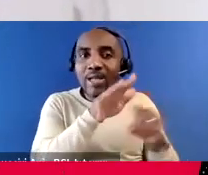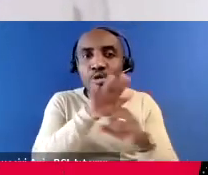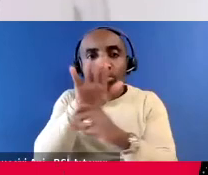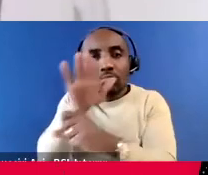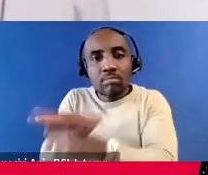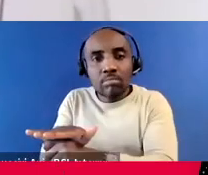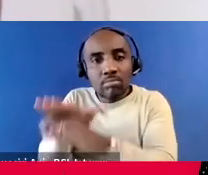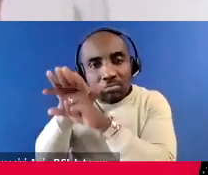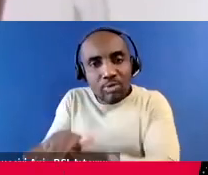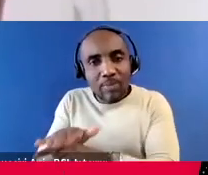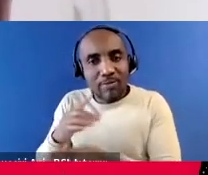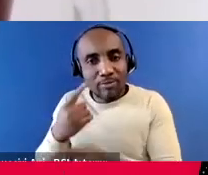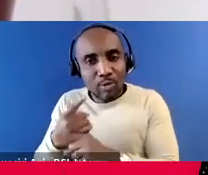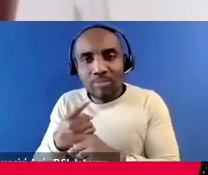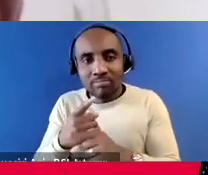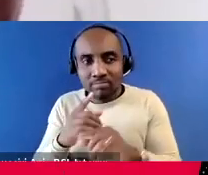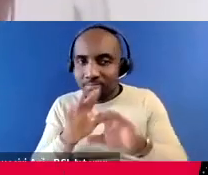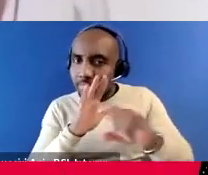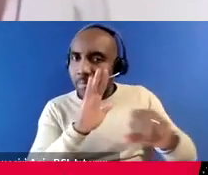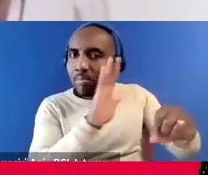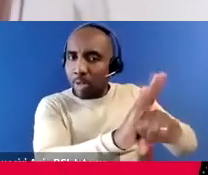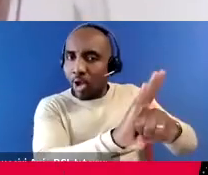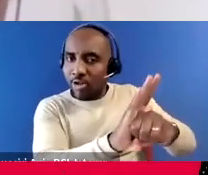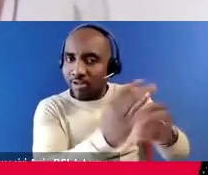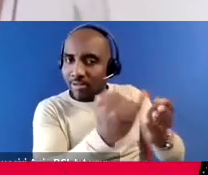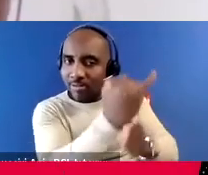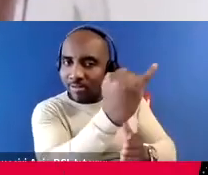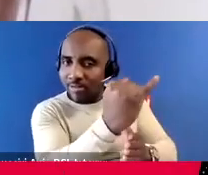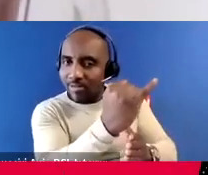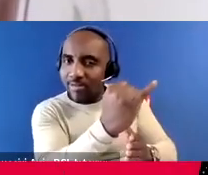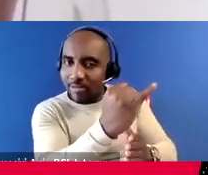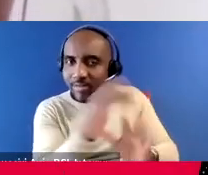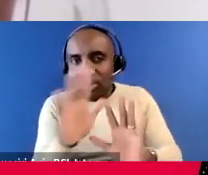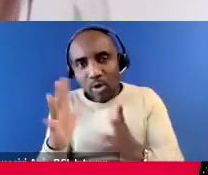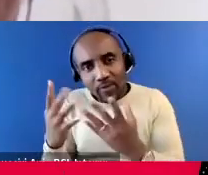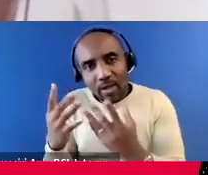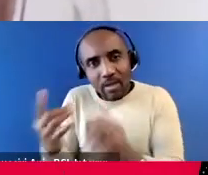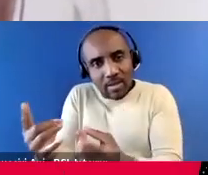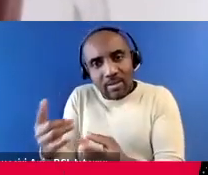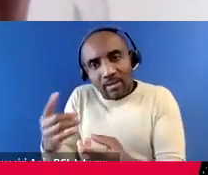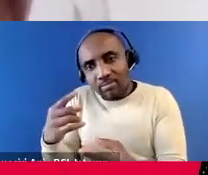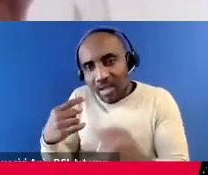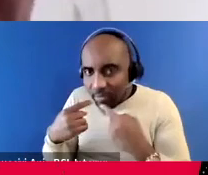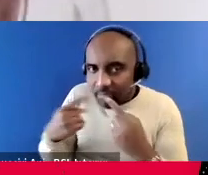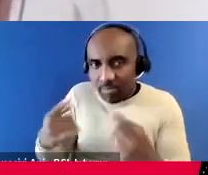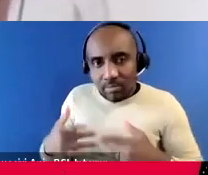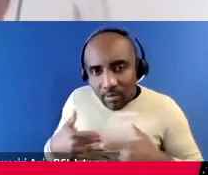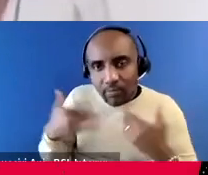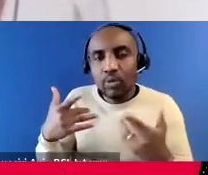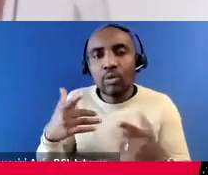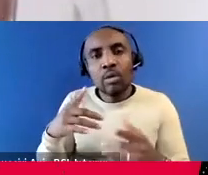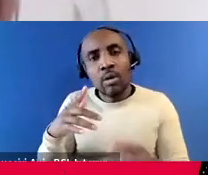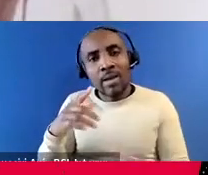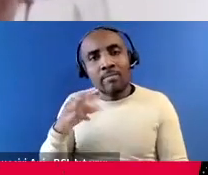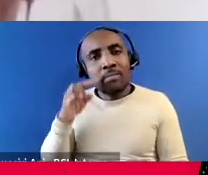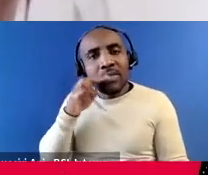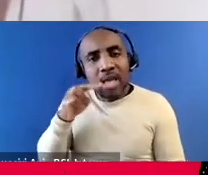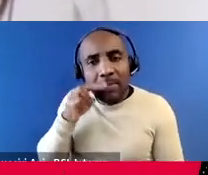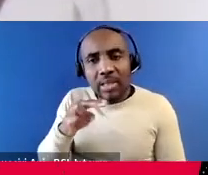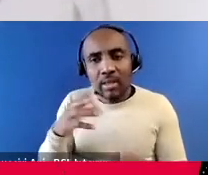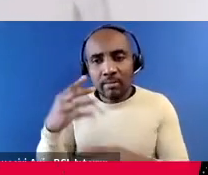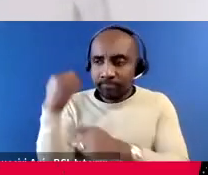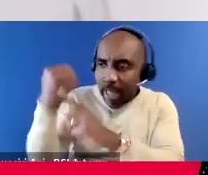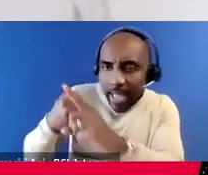women's organizations and human rights organizations who are active on social media, sometimes tweeting in Arabic, but often